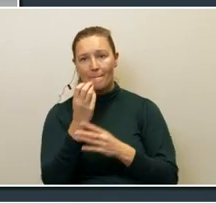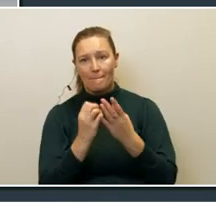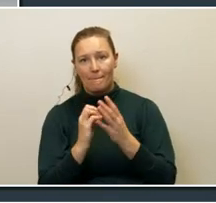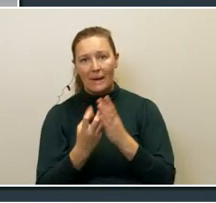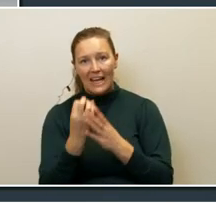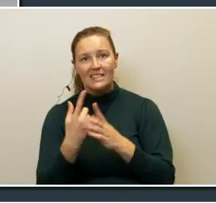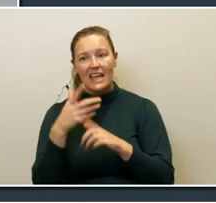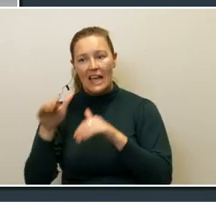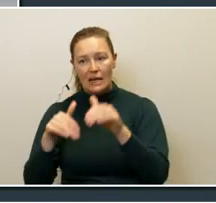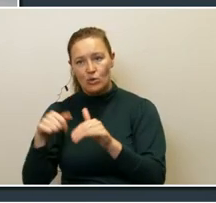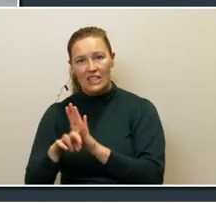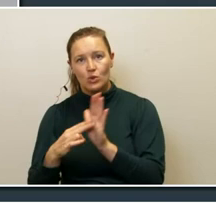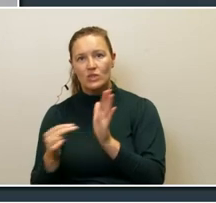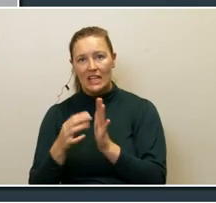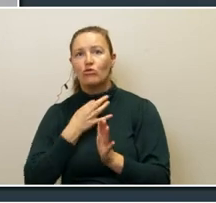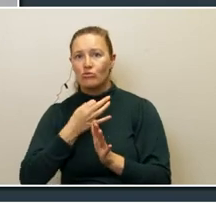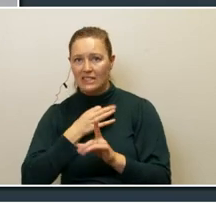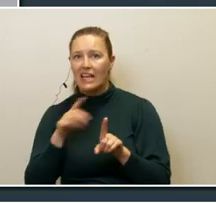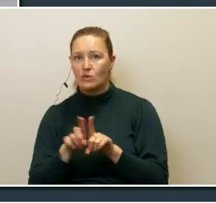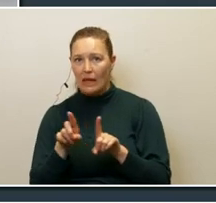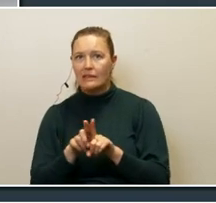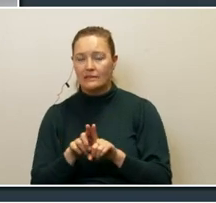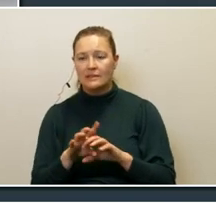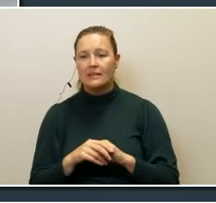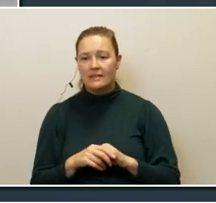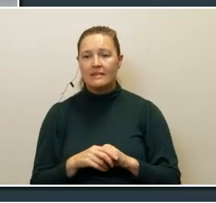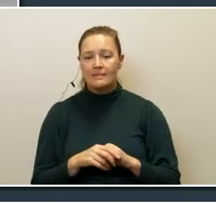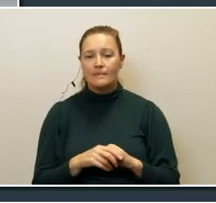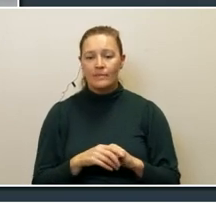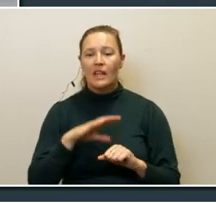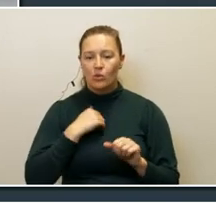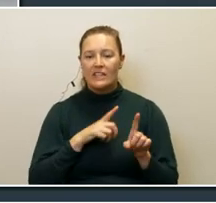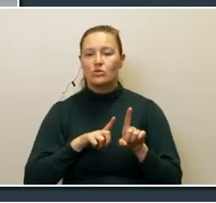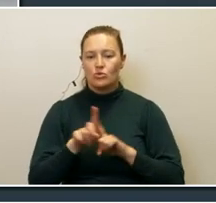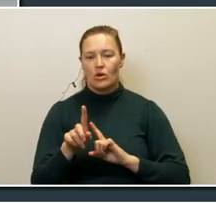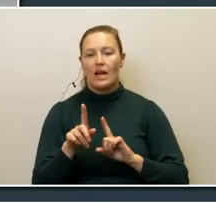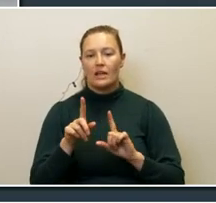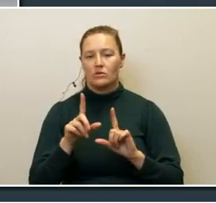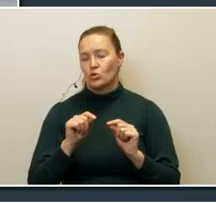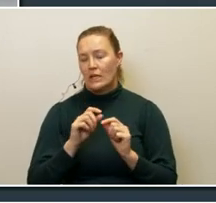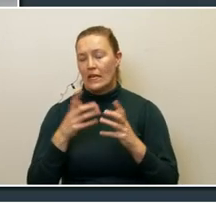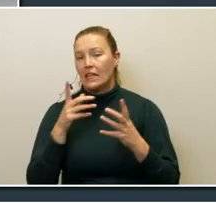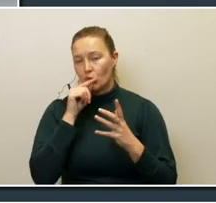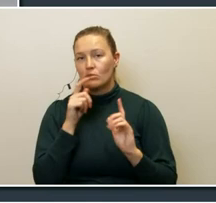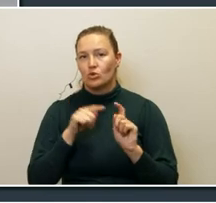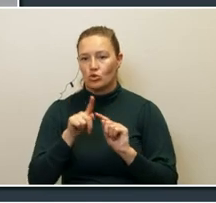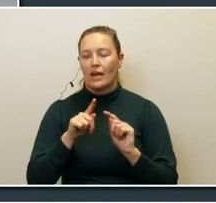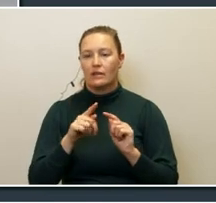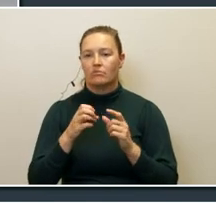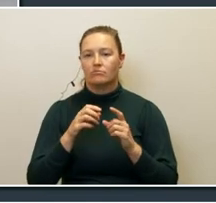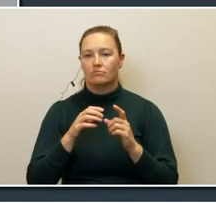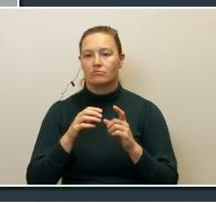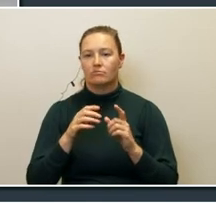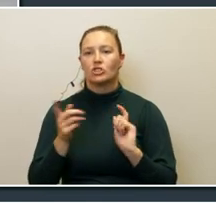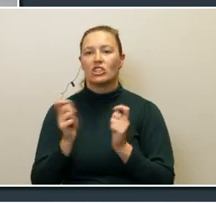are in that category. And we all need to do everything we can to try to turn these statistics around. And we